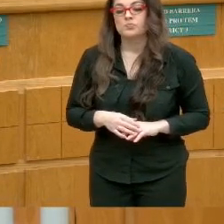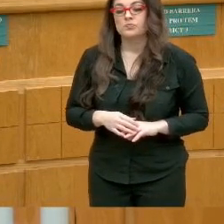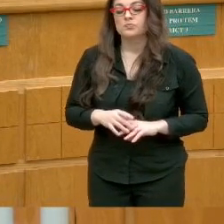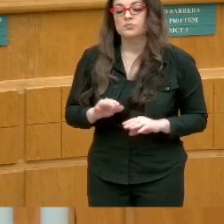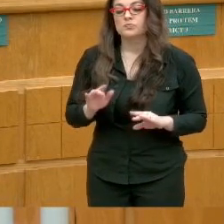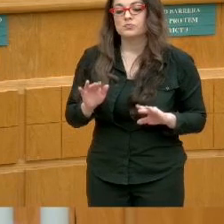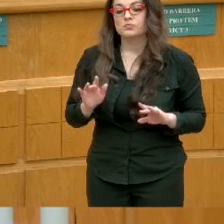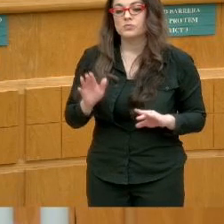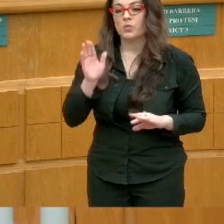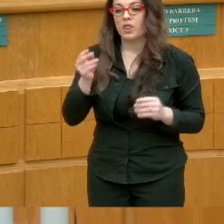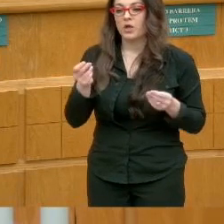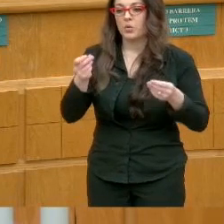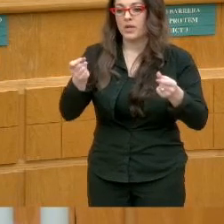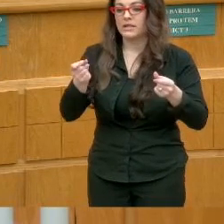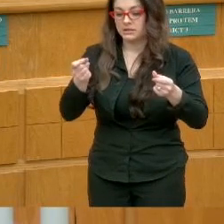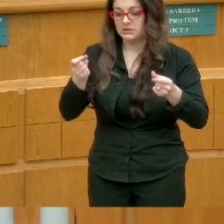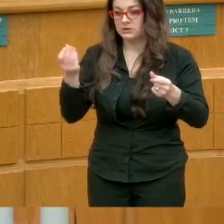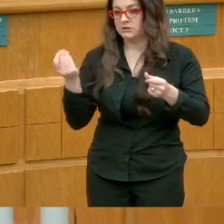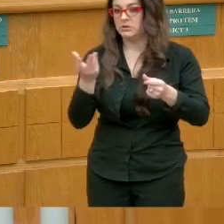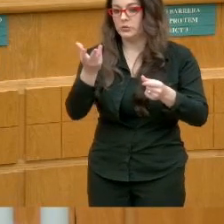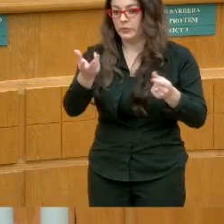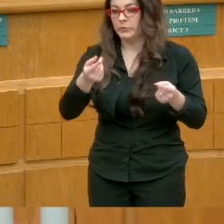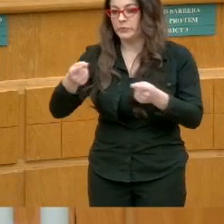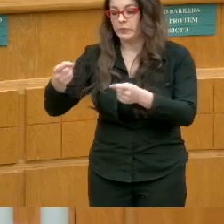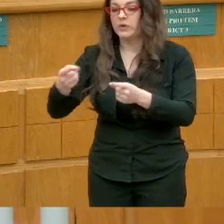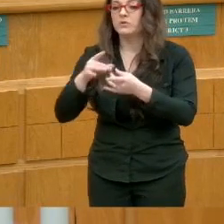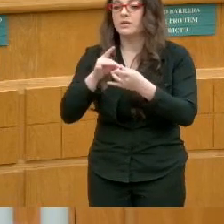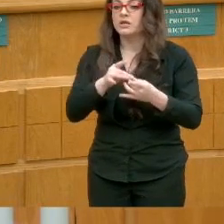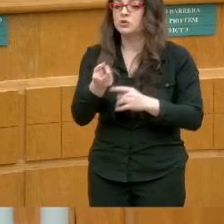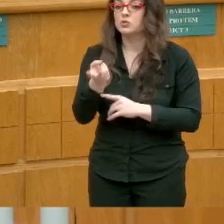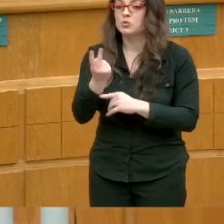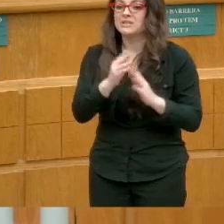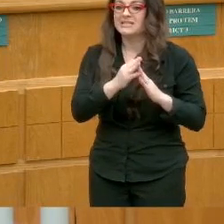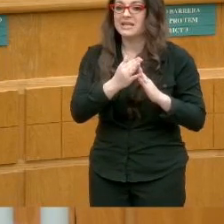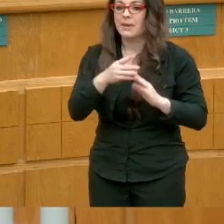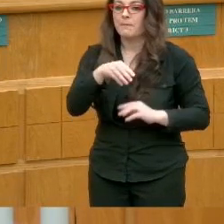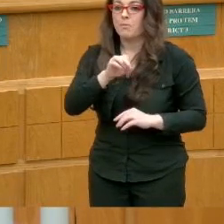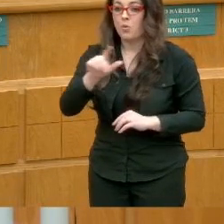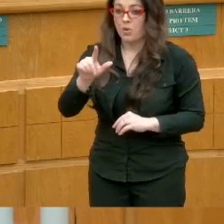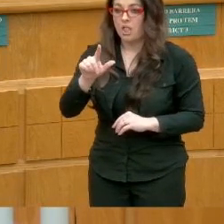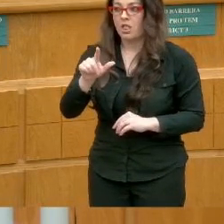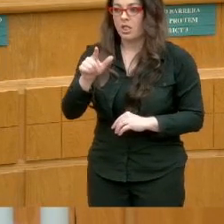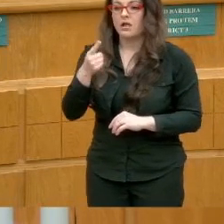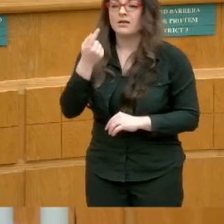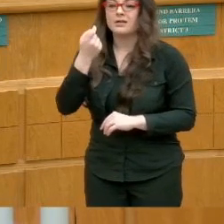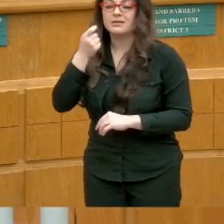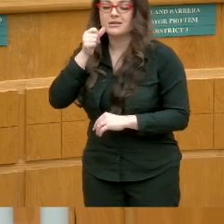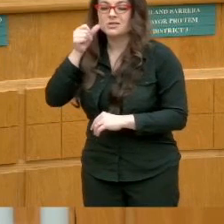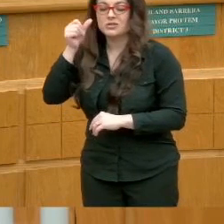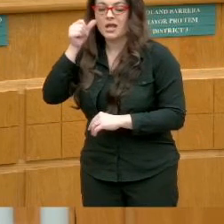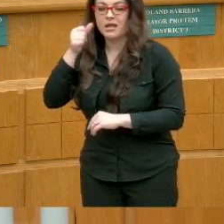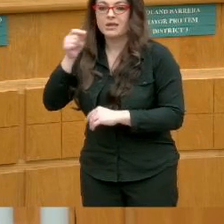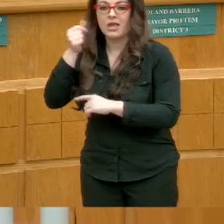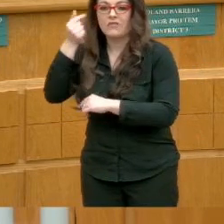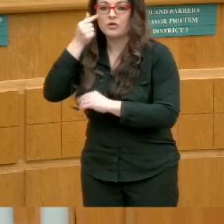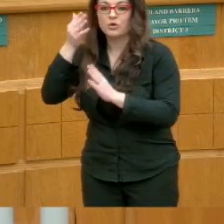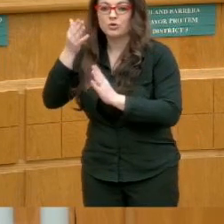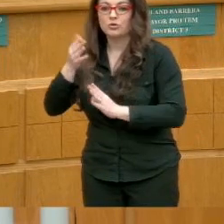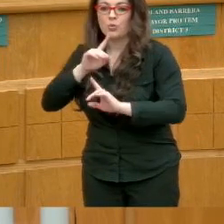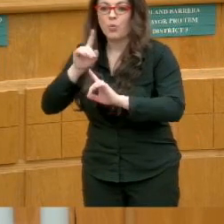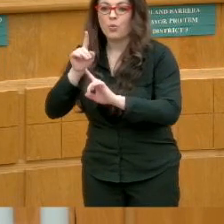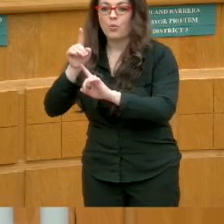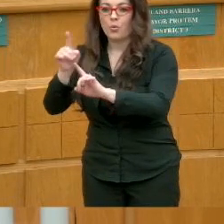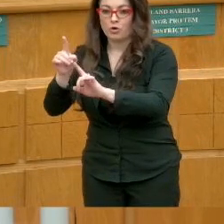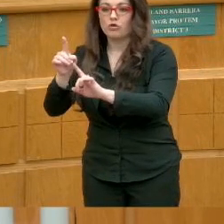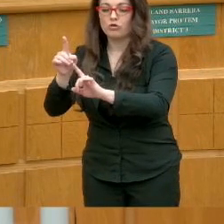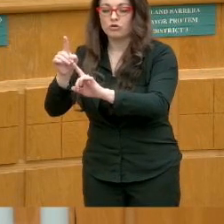do a quick update on two of the city's pools, given the governor's order from yesterday. And then we're going to give two thank yous